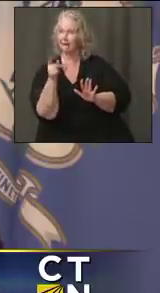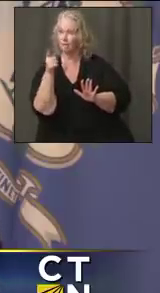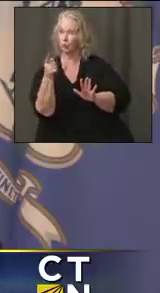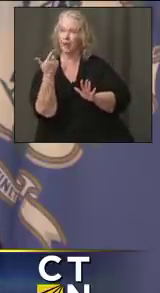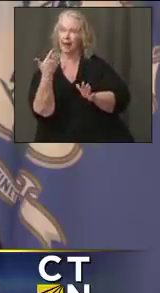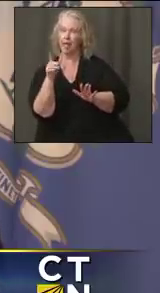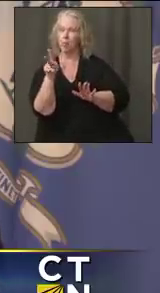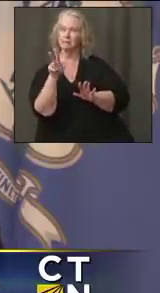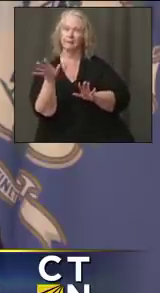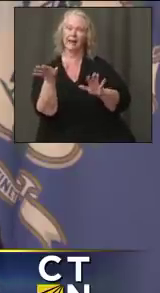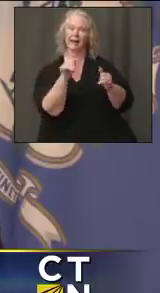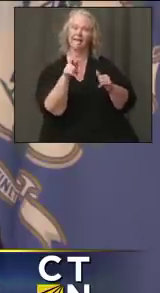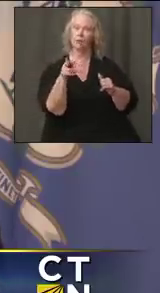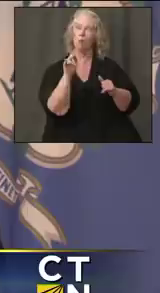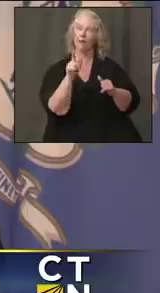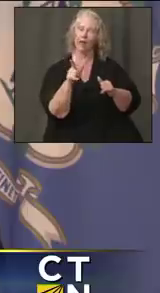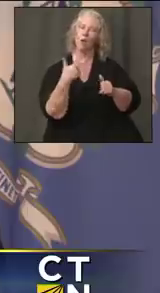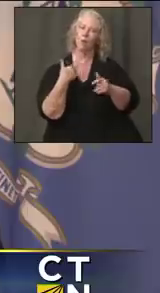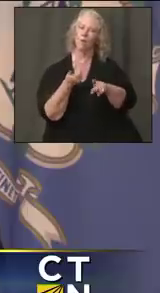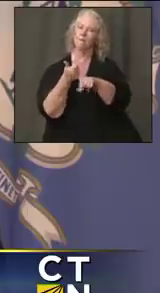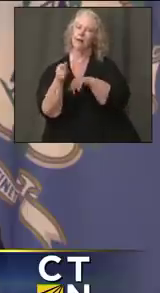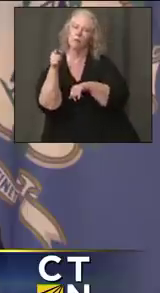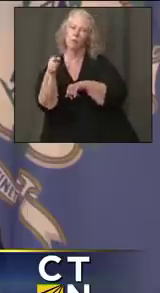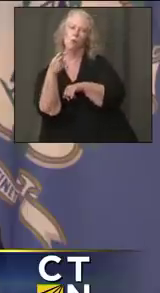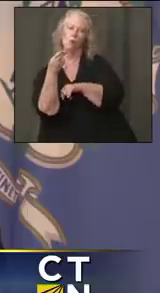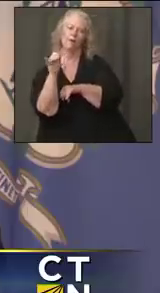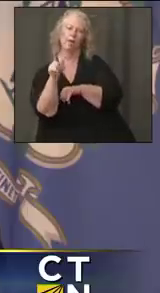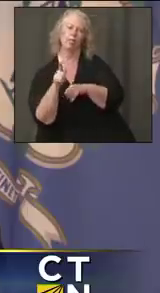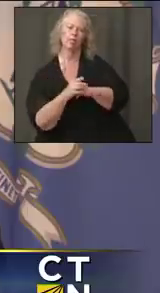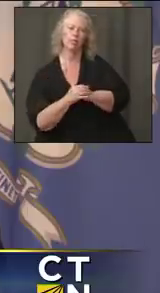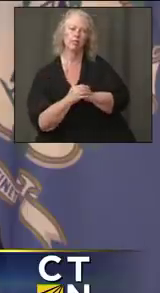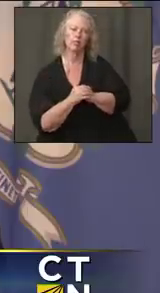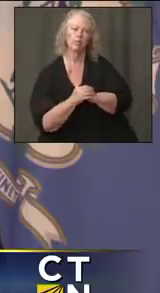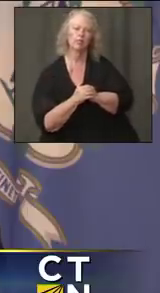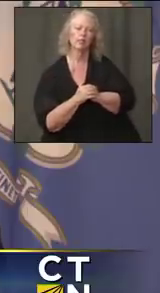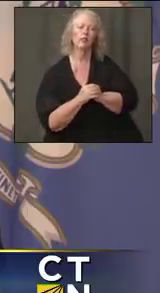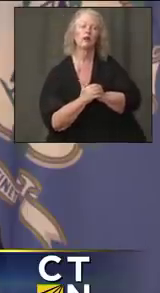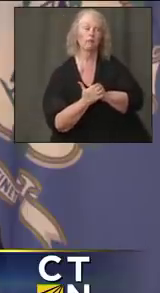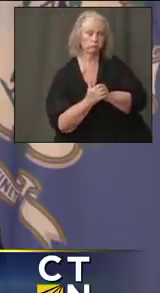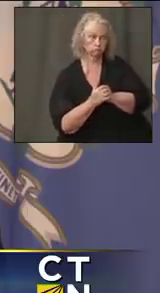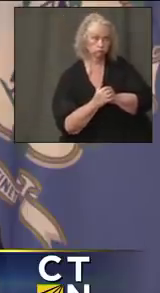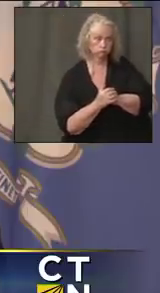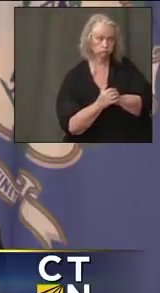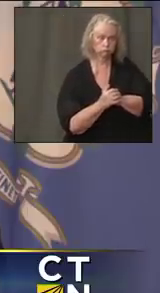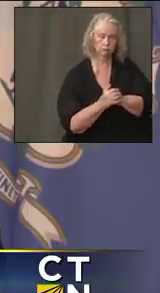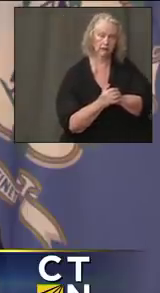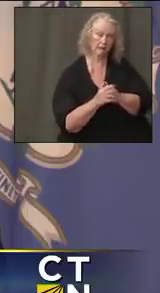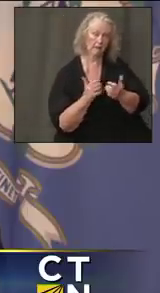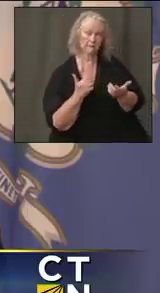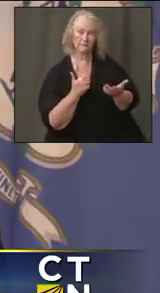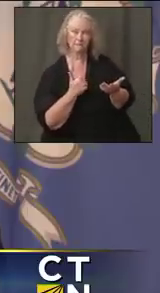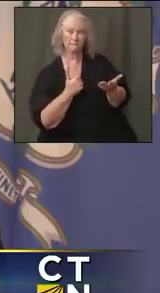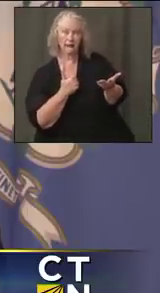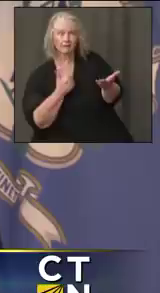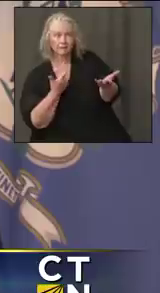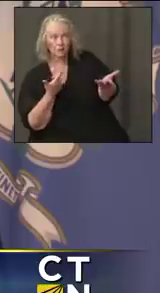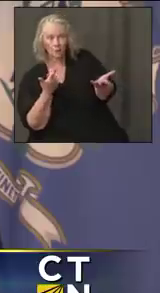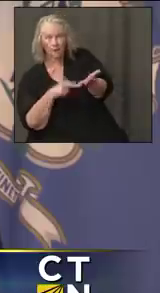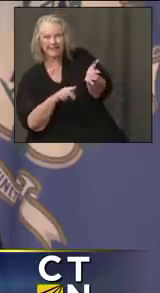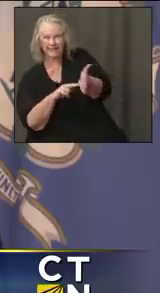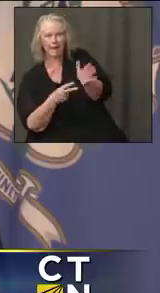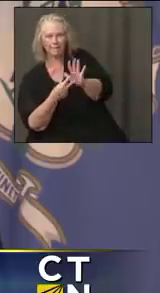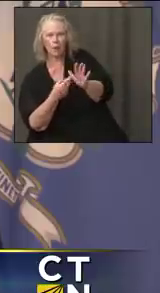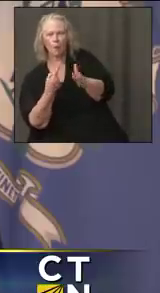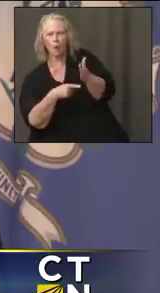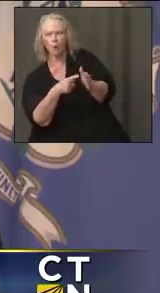I think you should be partly responsible for that. I'm sorry to keep asking this, but what does that mean, though? I mean, what can